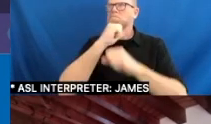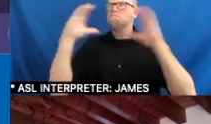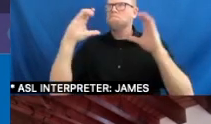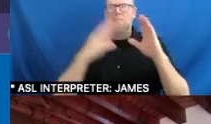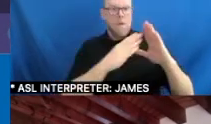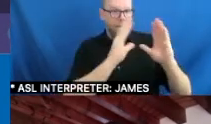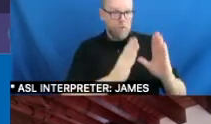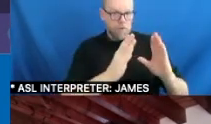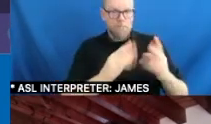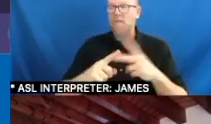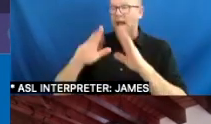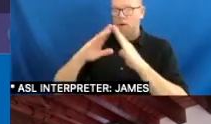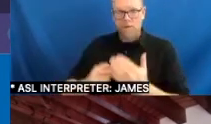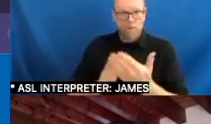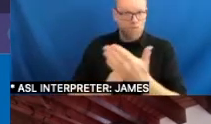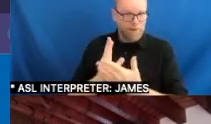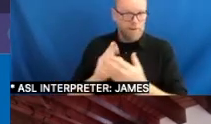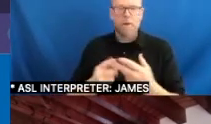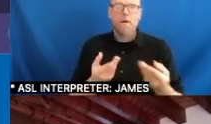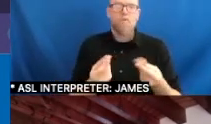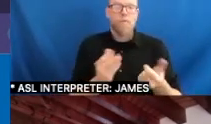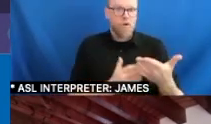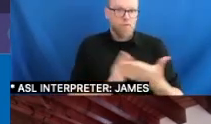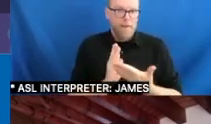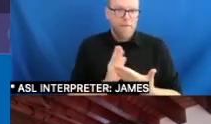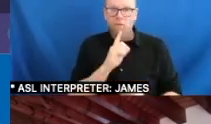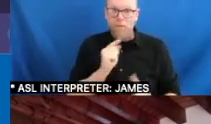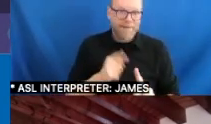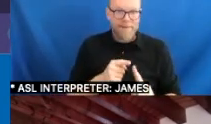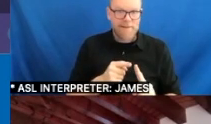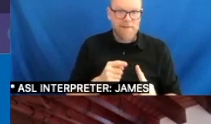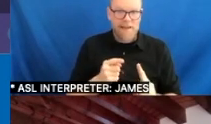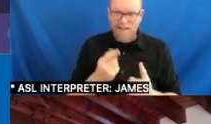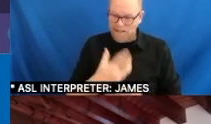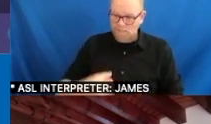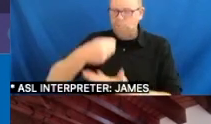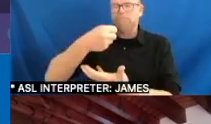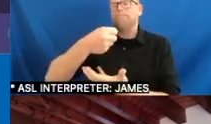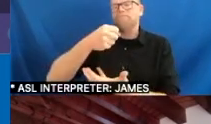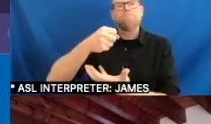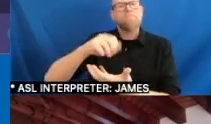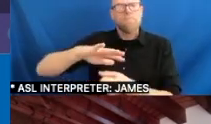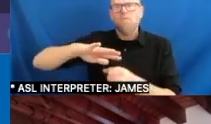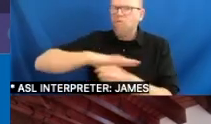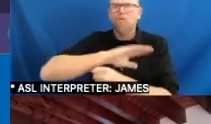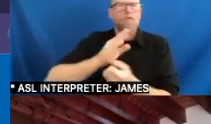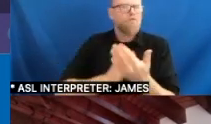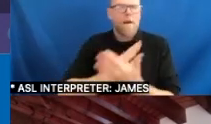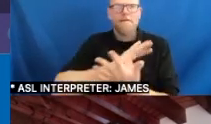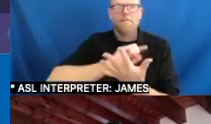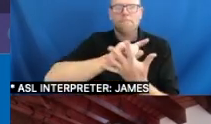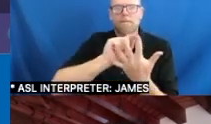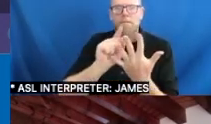housing rights and property rights, it's really just a bundle of rights. And so we can take some of these rights and